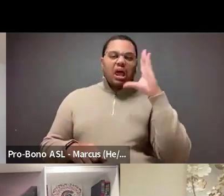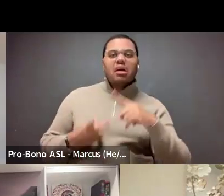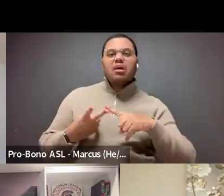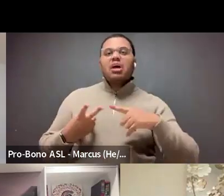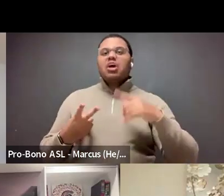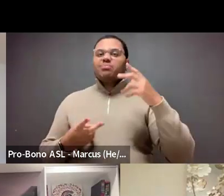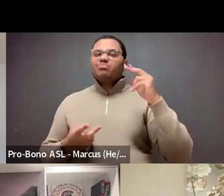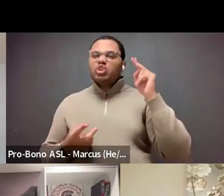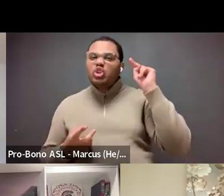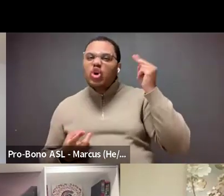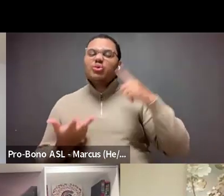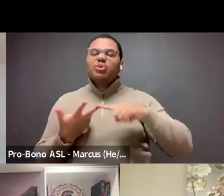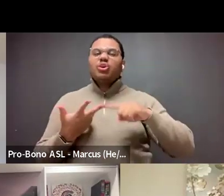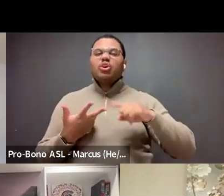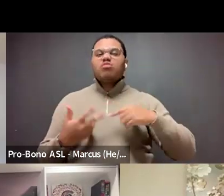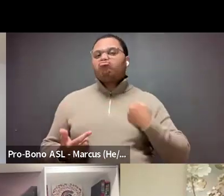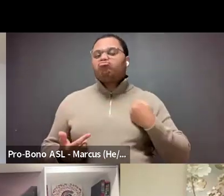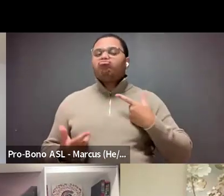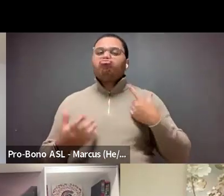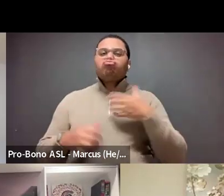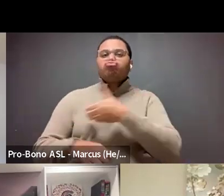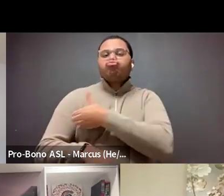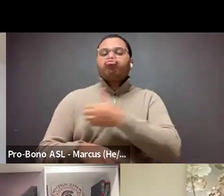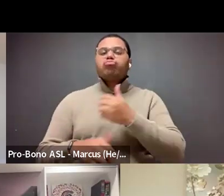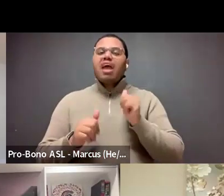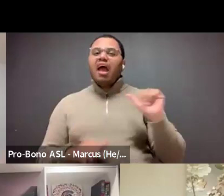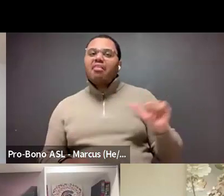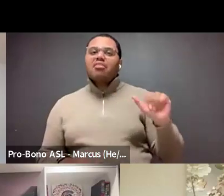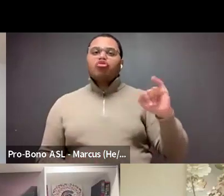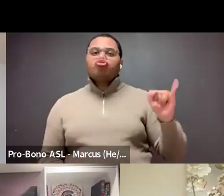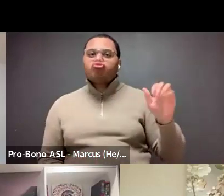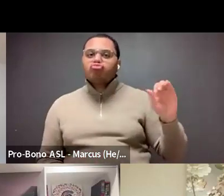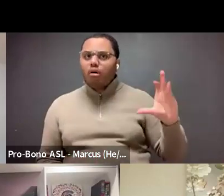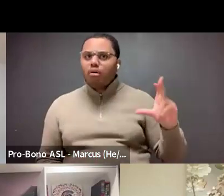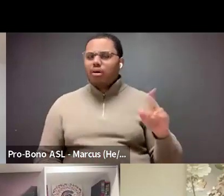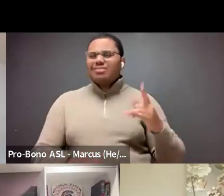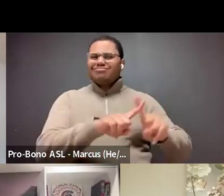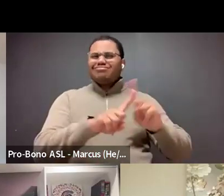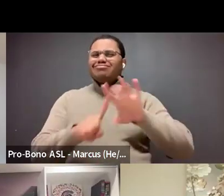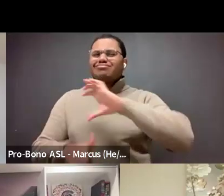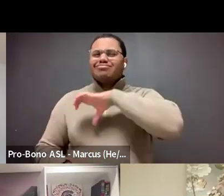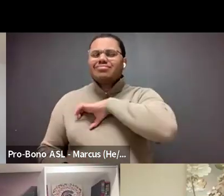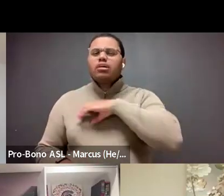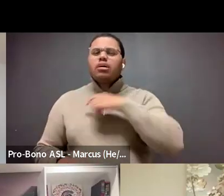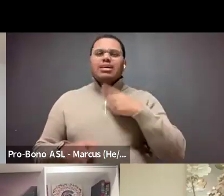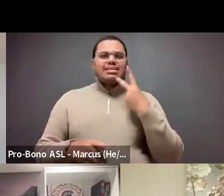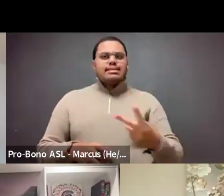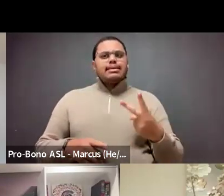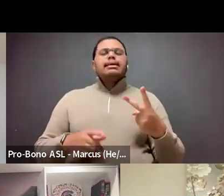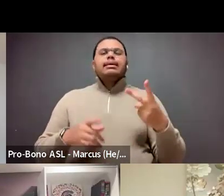you know, however we sort of box characters. And I see a lot of the sort of same